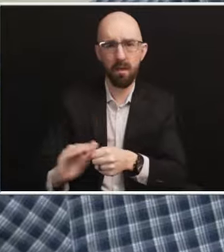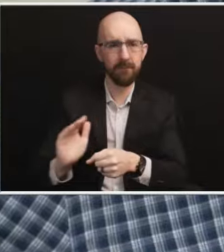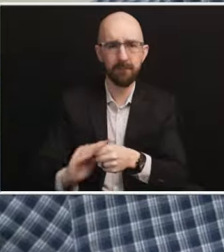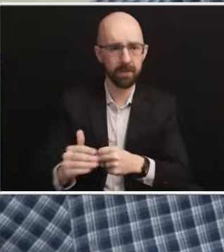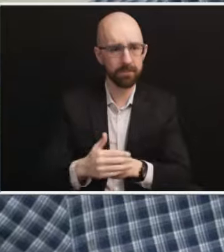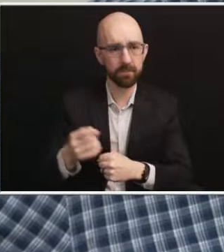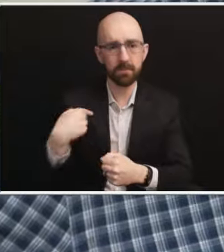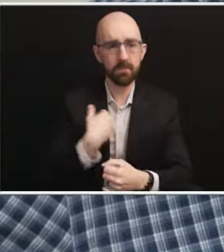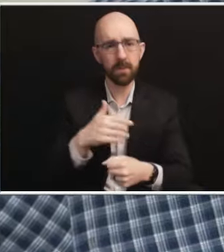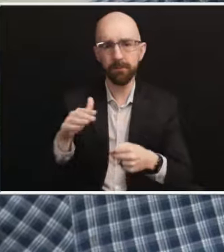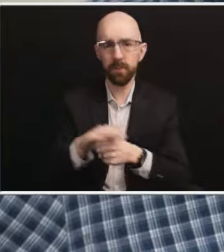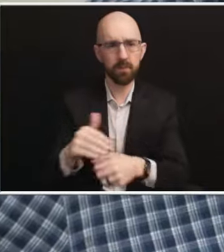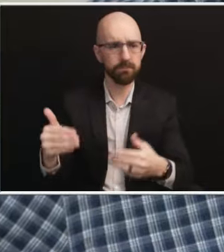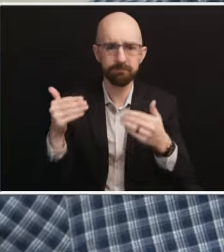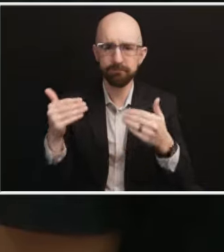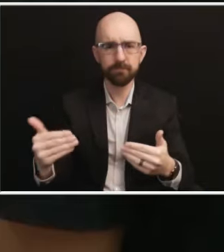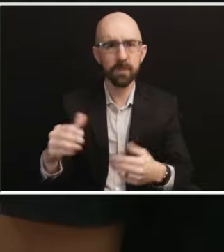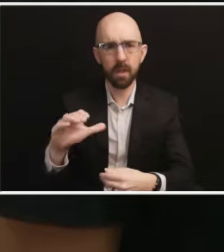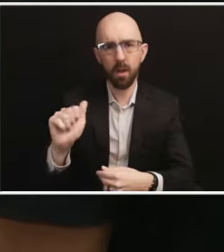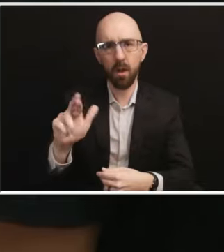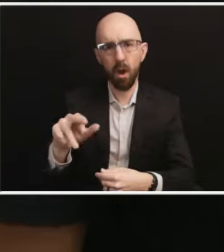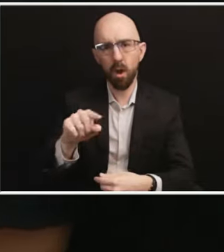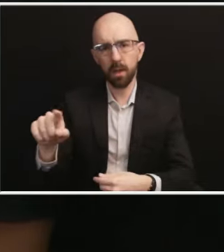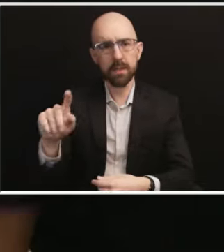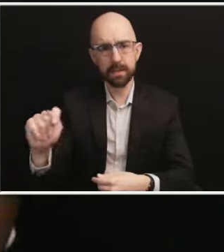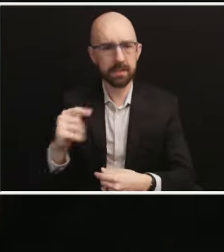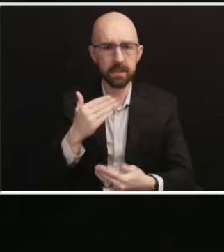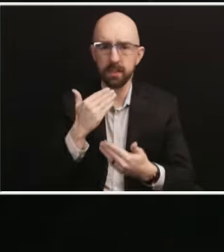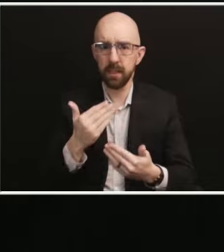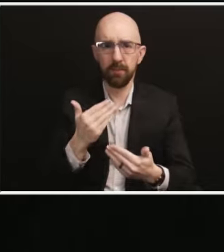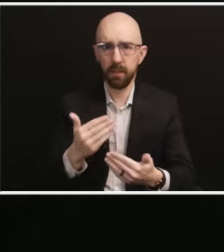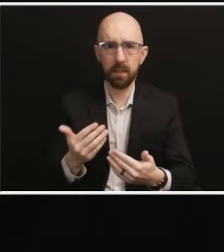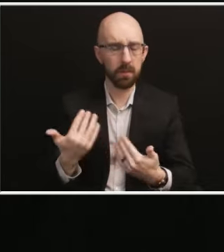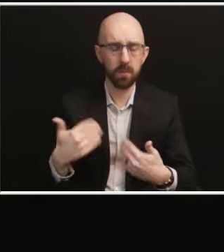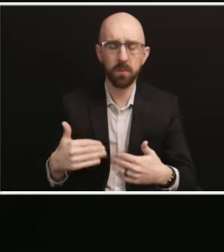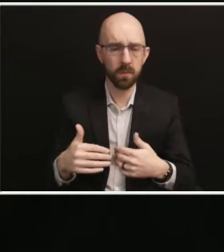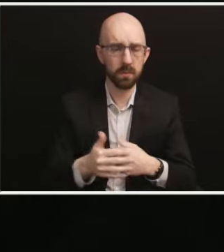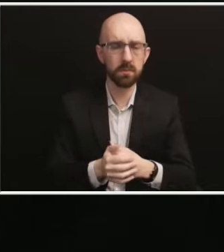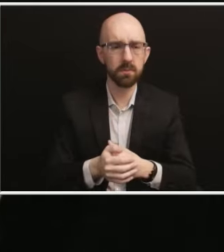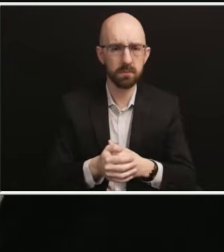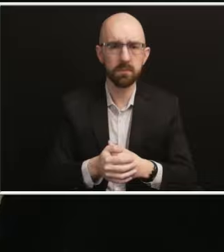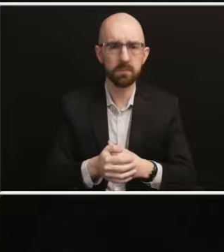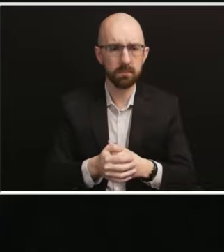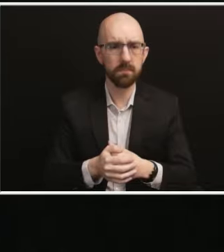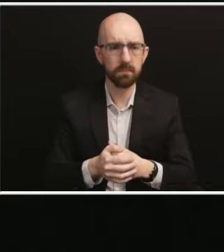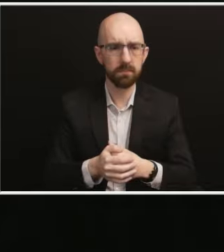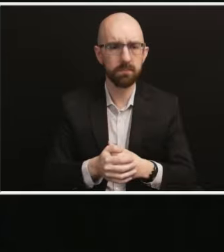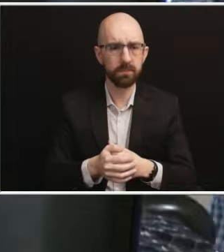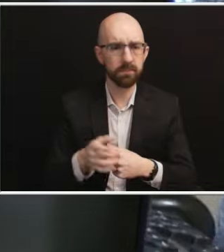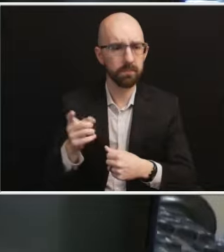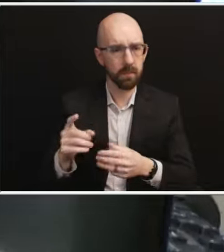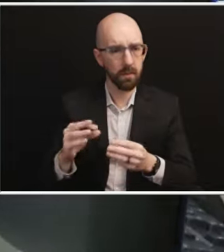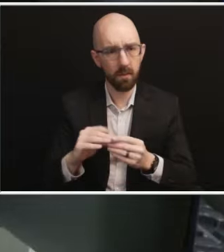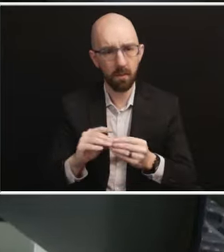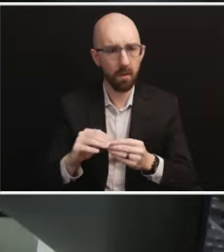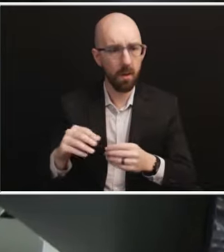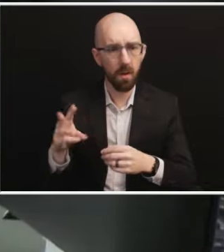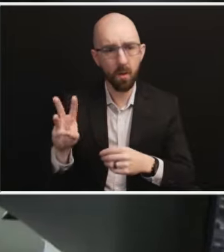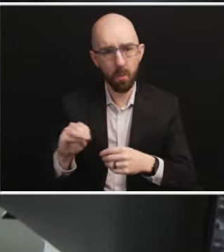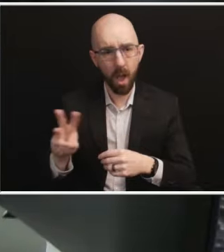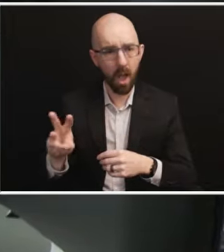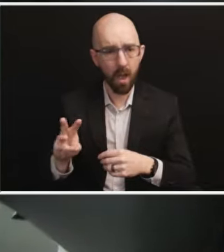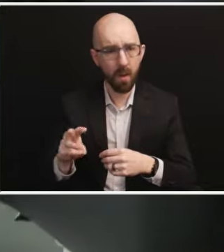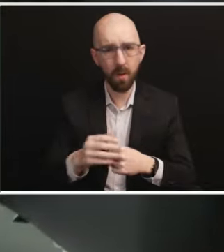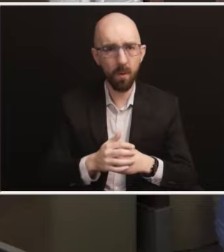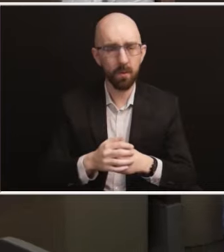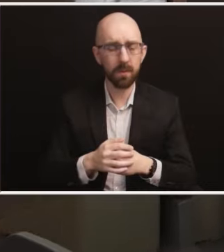CAR T, and thank goodness. White cell, are those back? Oh, right. Oh, wow.